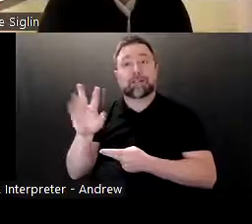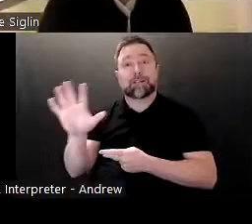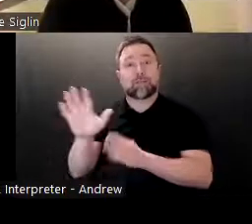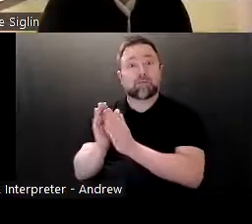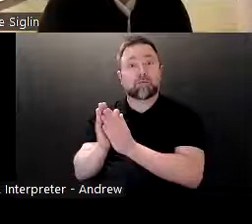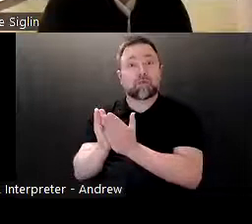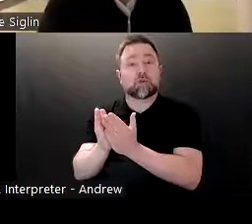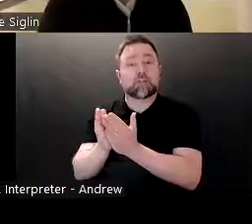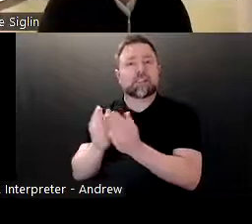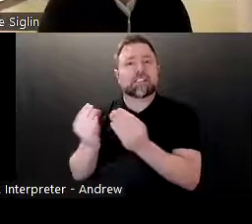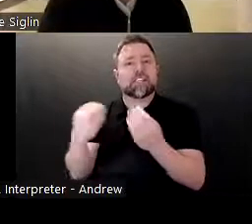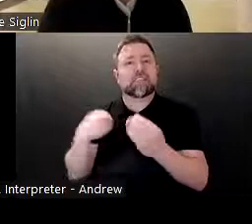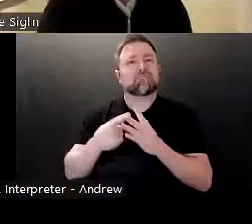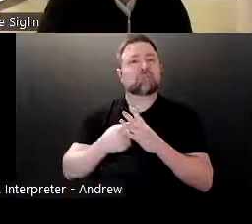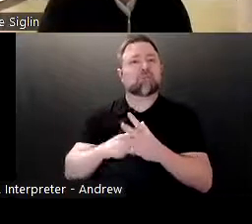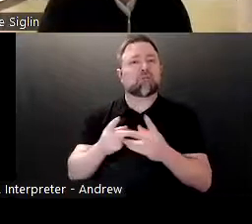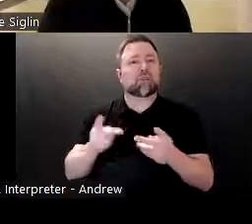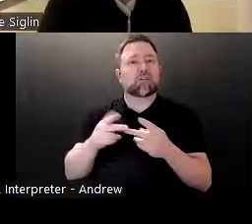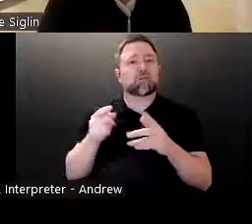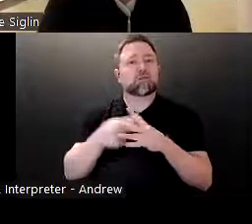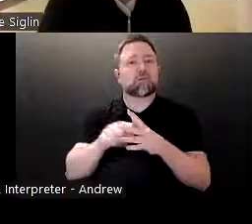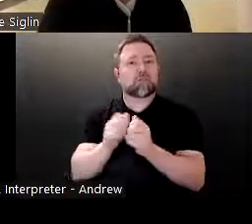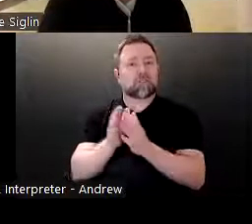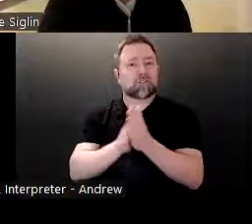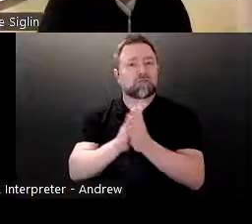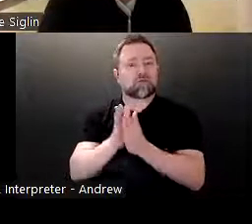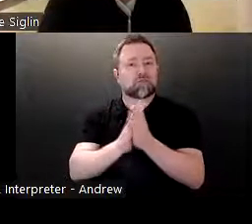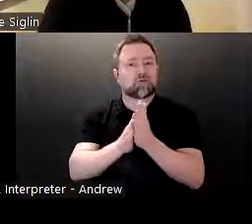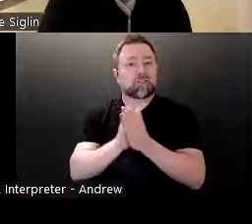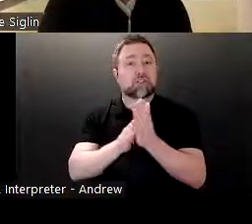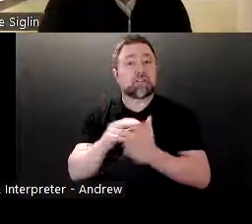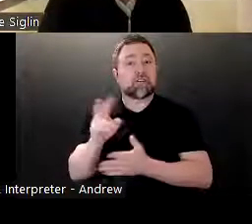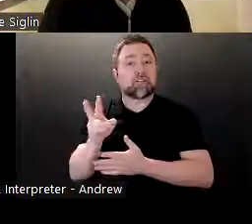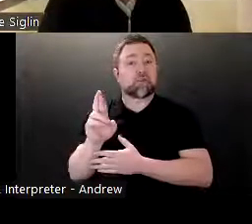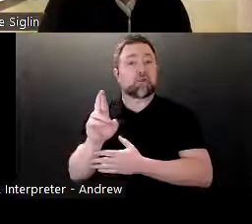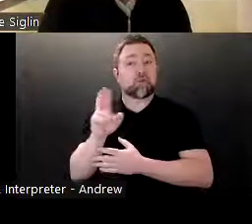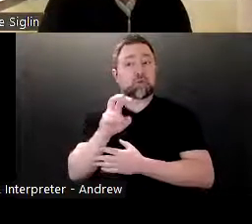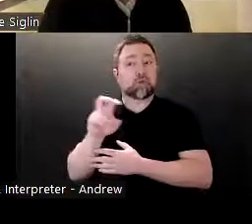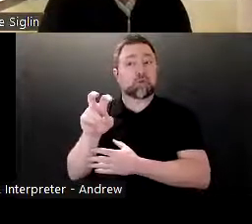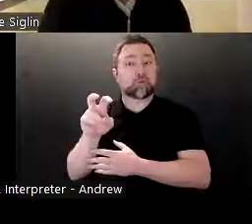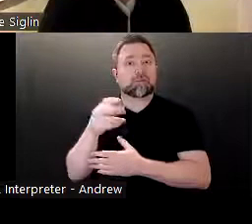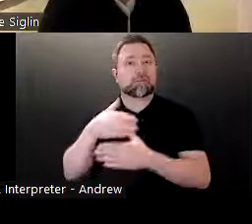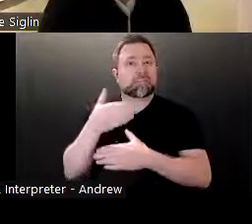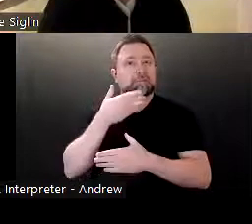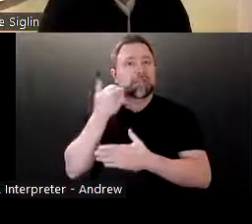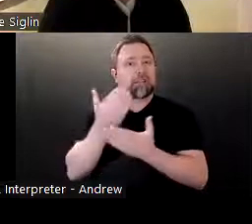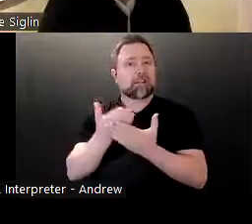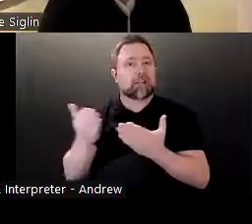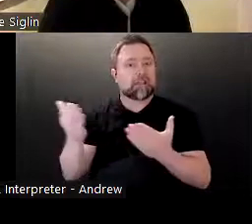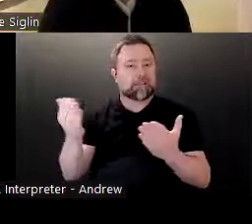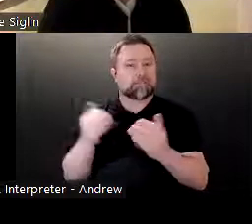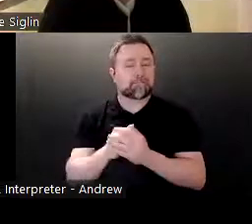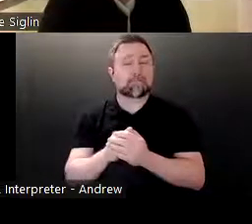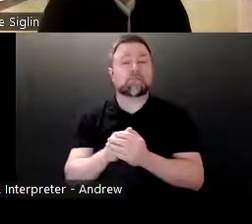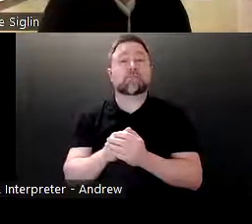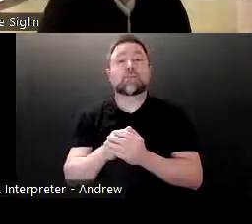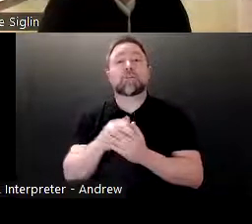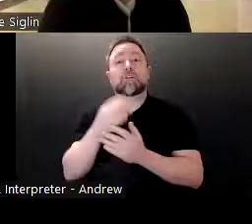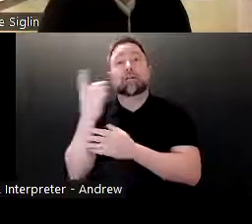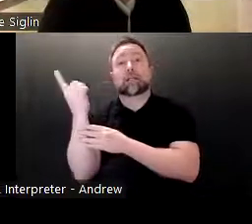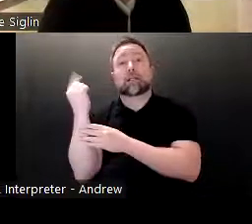jumping off place for this adventure. The virtual road trip became the next best thing. As we traveled last